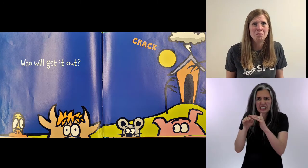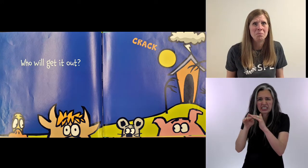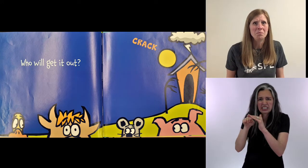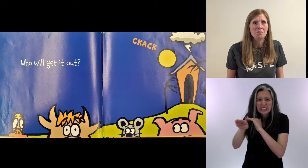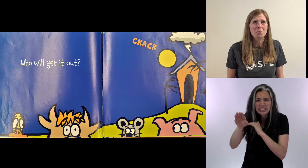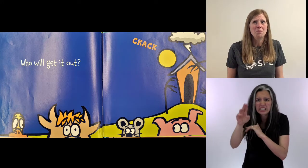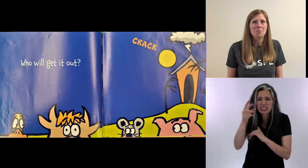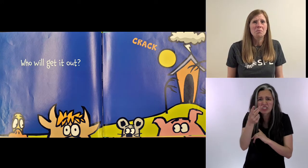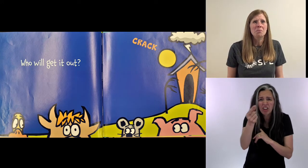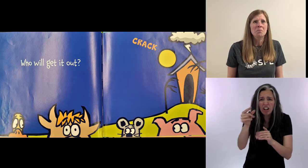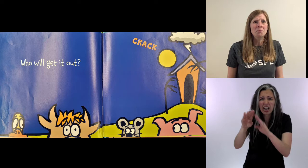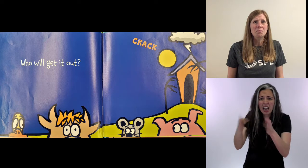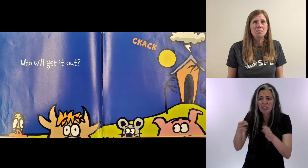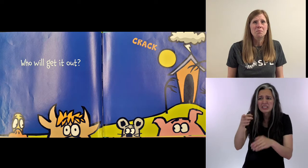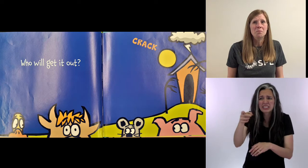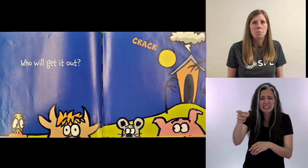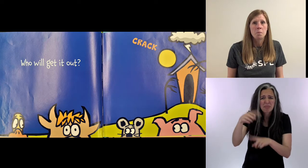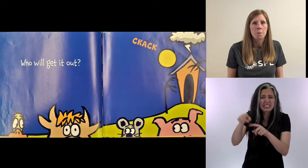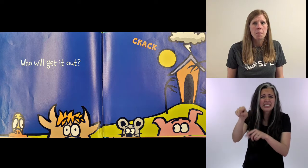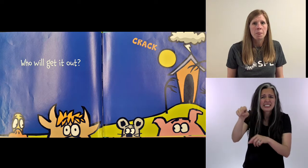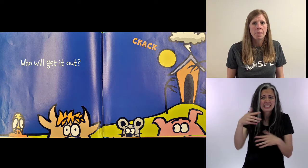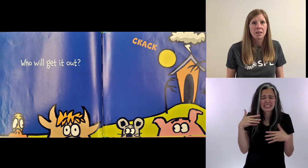them.